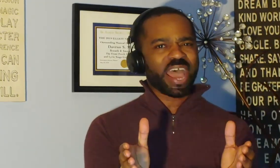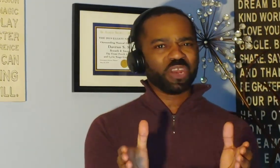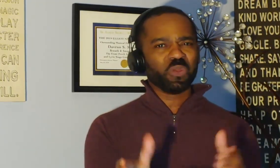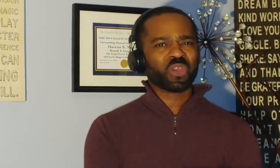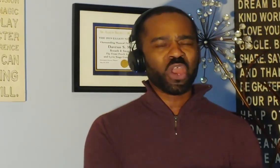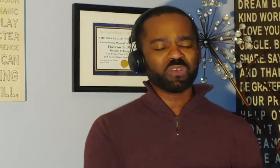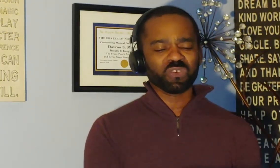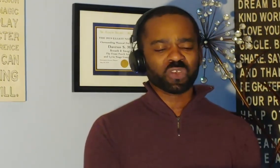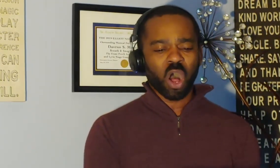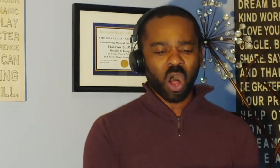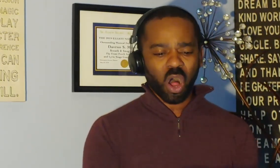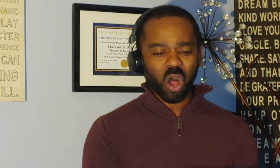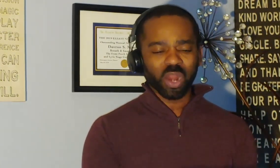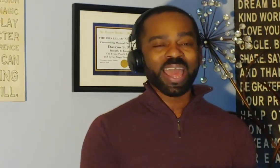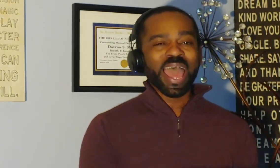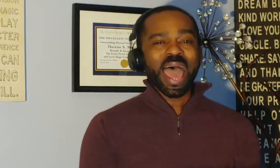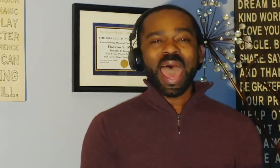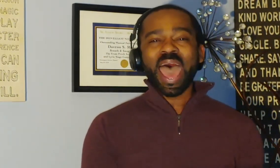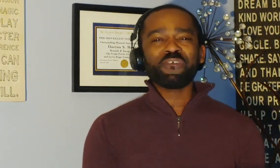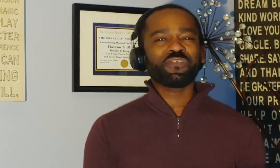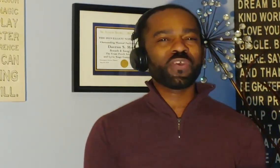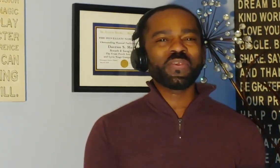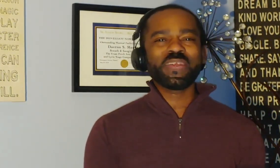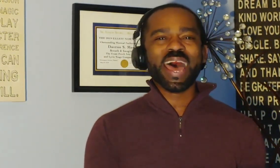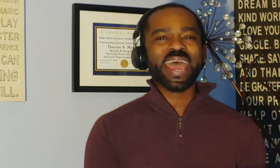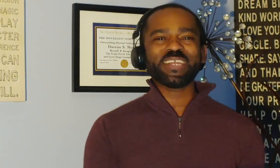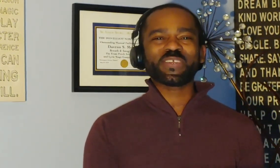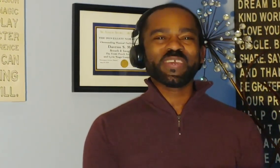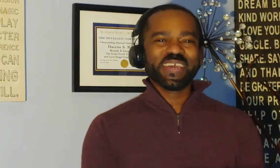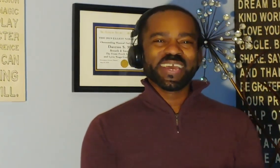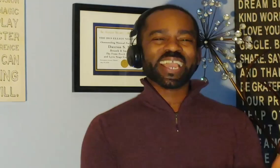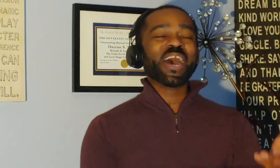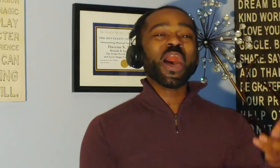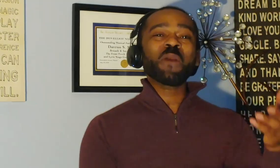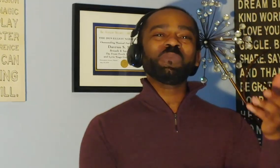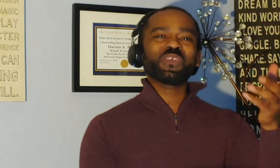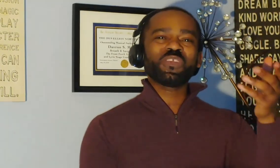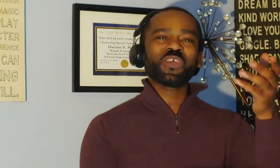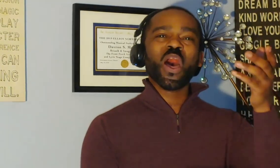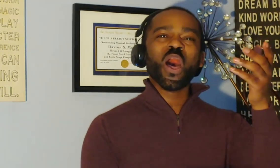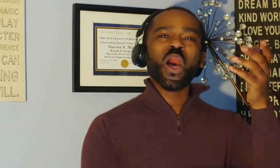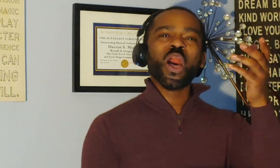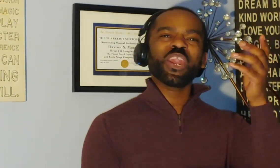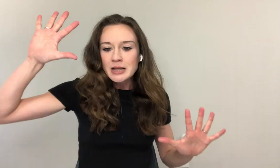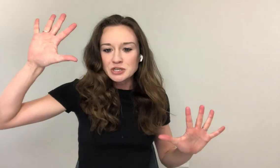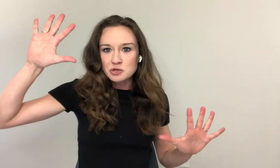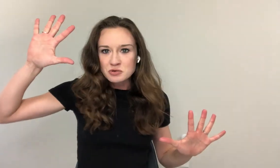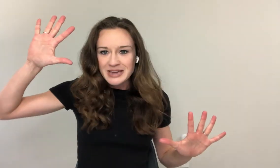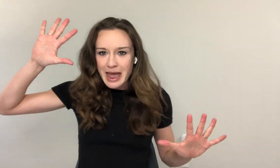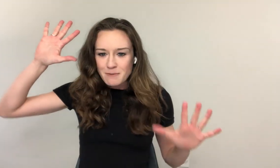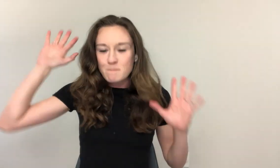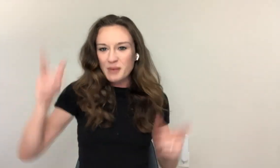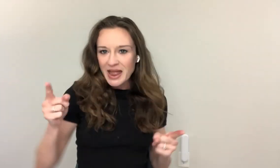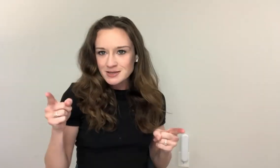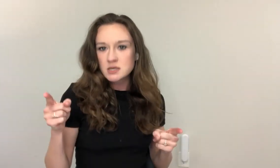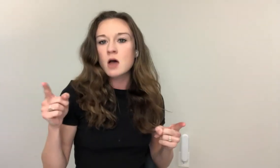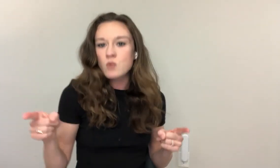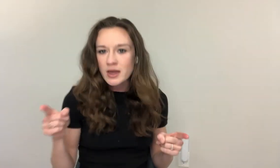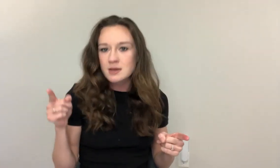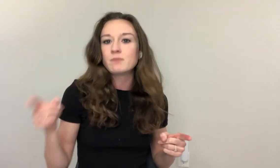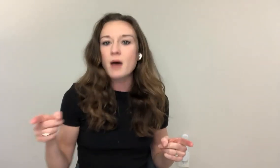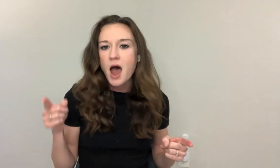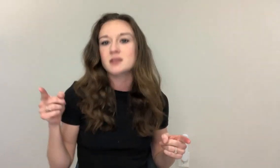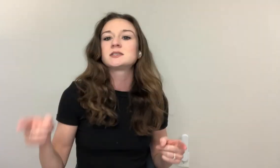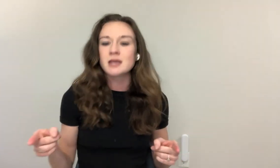our final curtain call. After night comes the dawn. You can bet